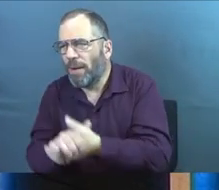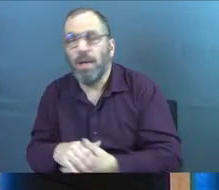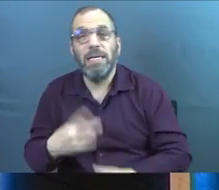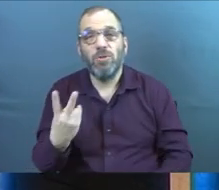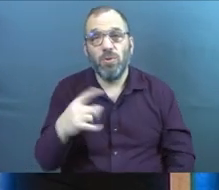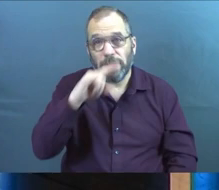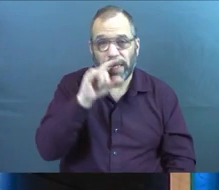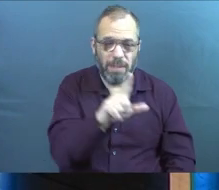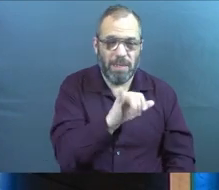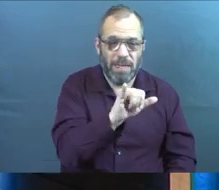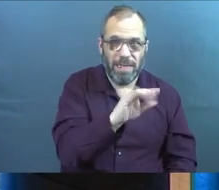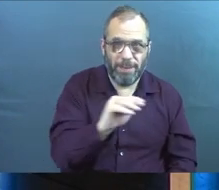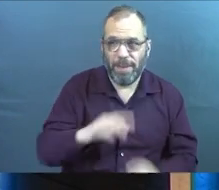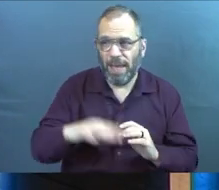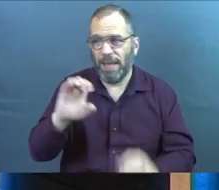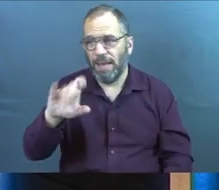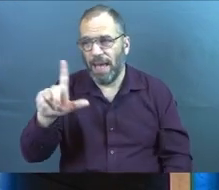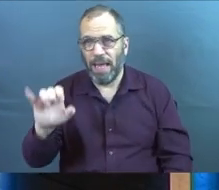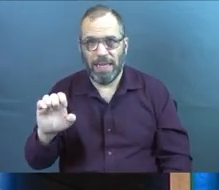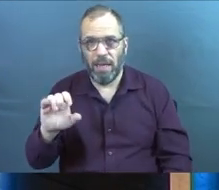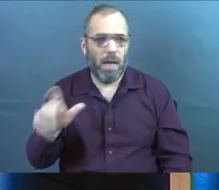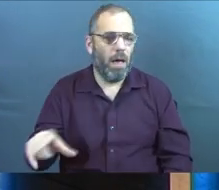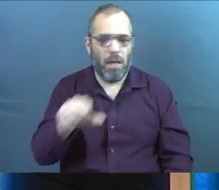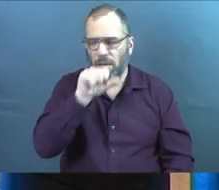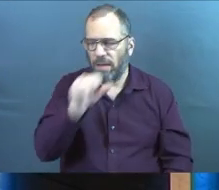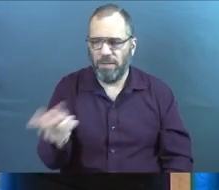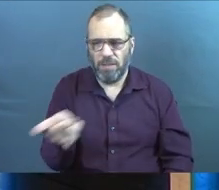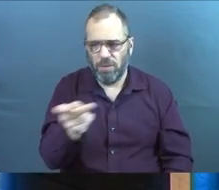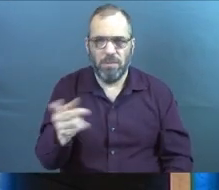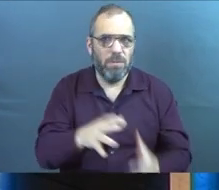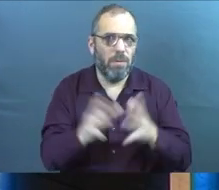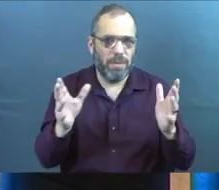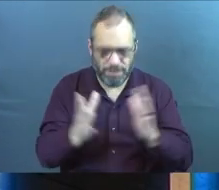We've got two kids, Liam and Ellie, and they're great. You know, we love them so much.